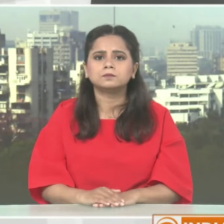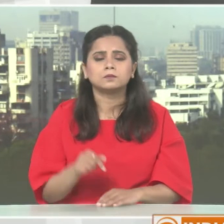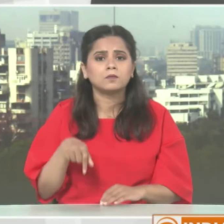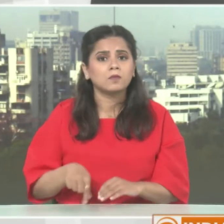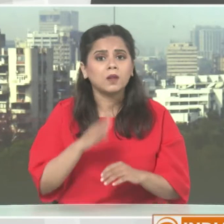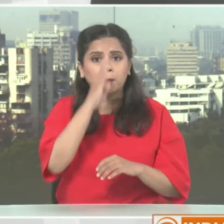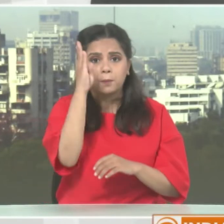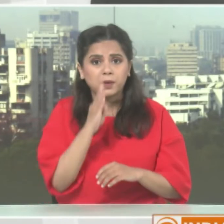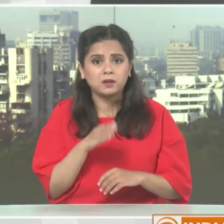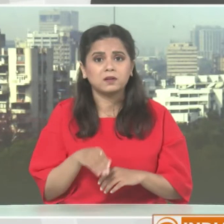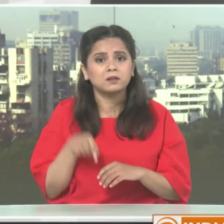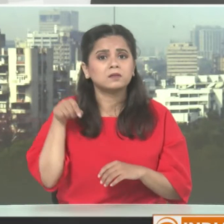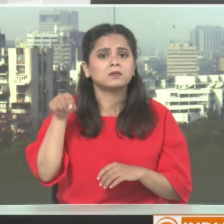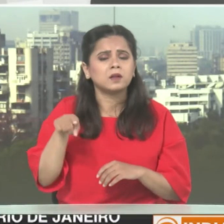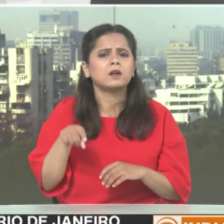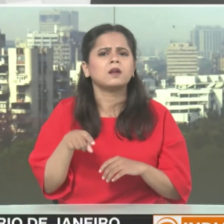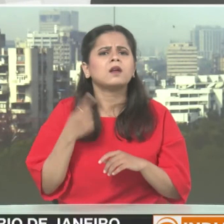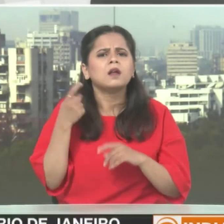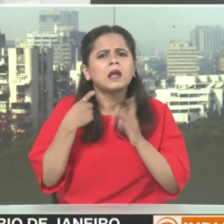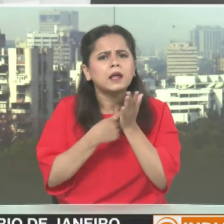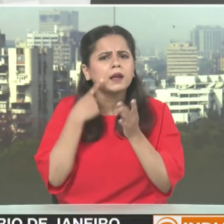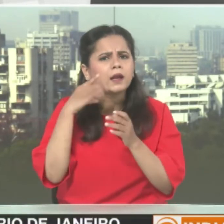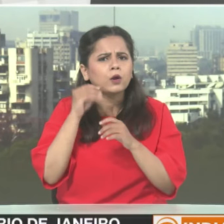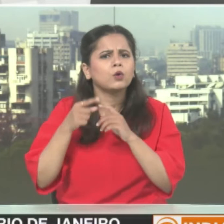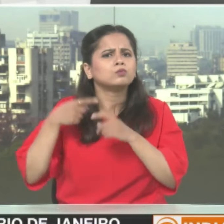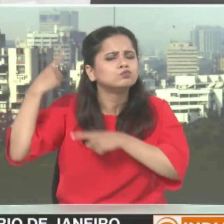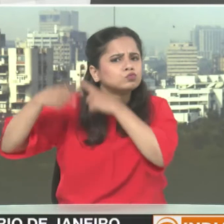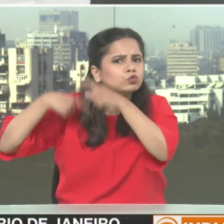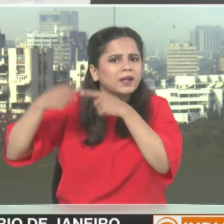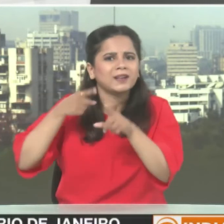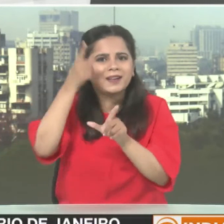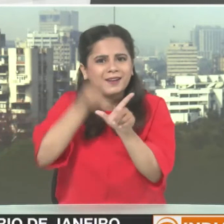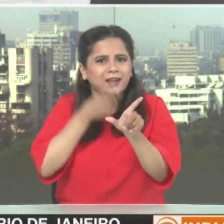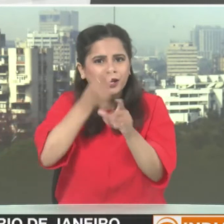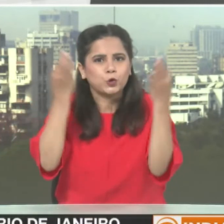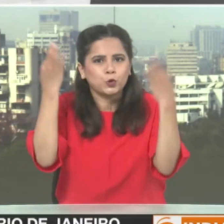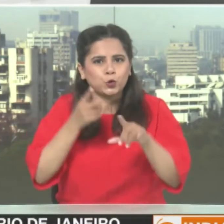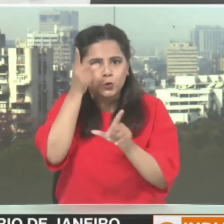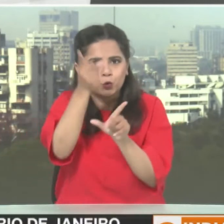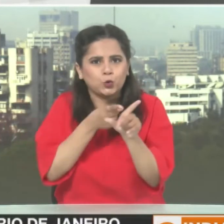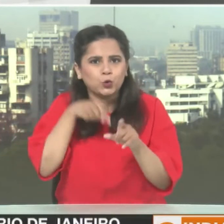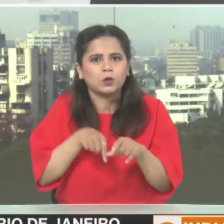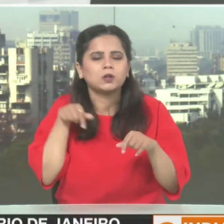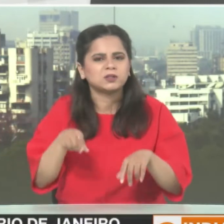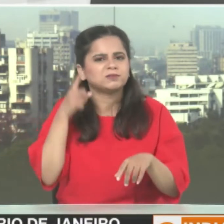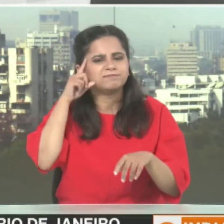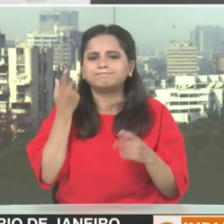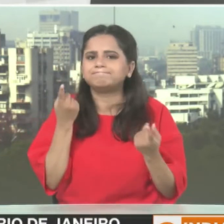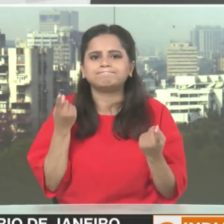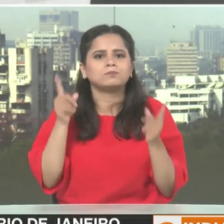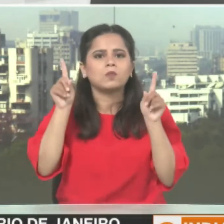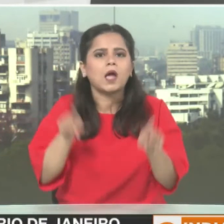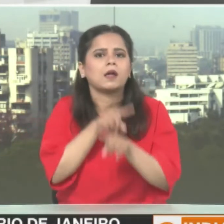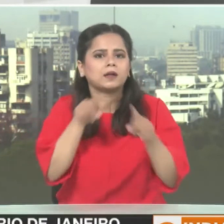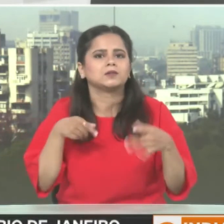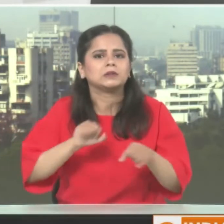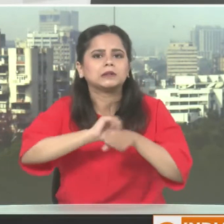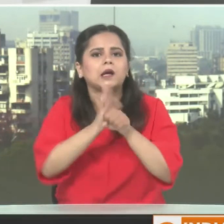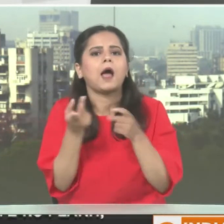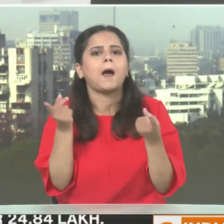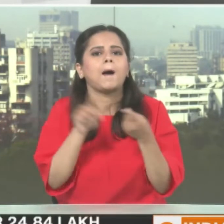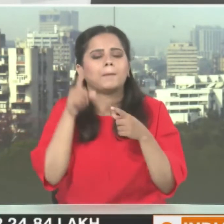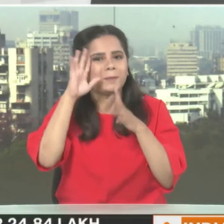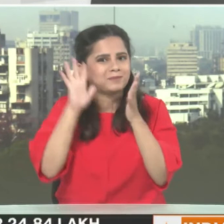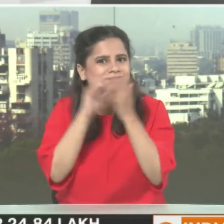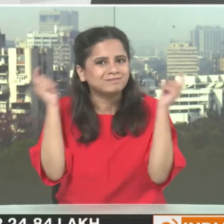In Brazil, Rio de Janeiro's traditional annual New Year's Eve celebrations have been called off for this year due to COVID-19 pandemic